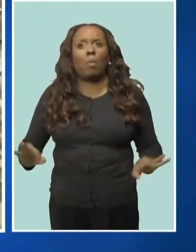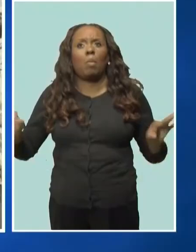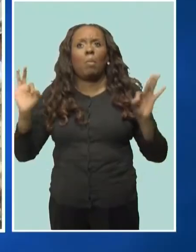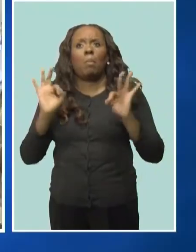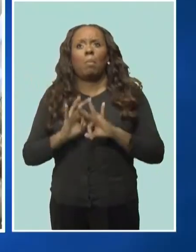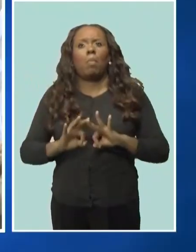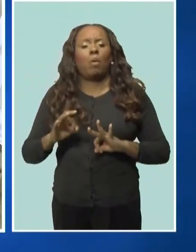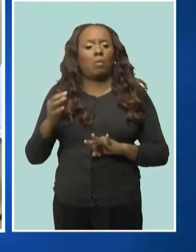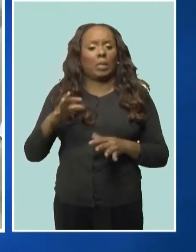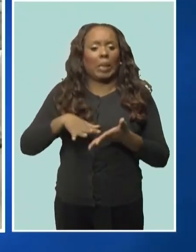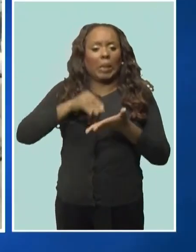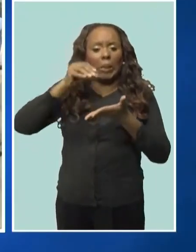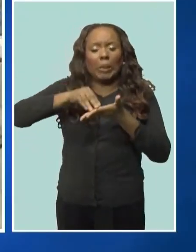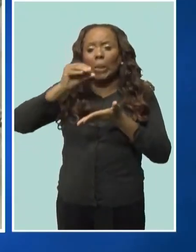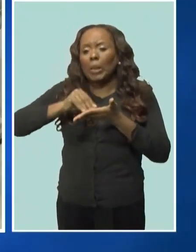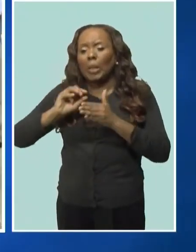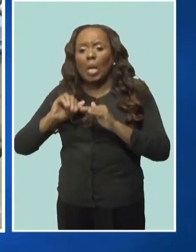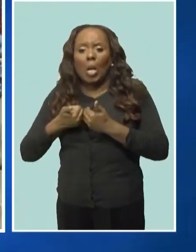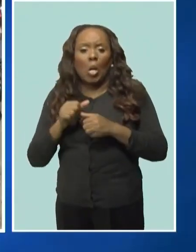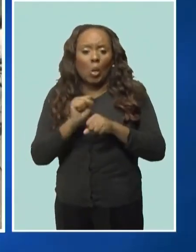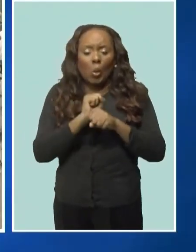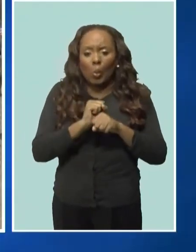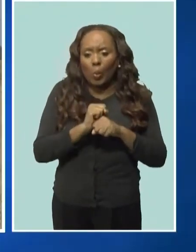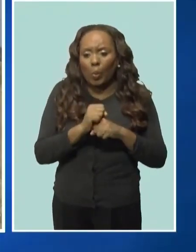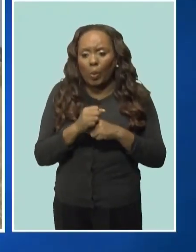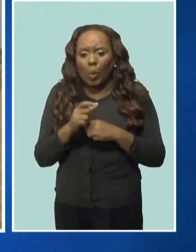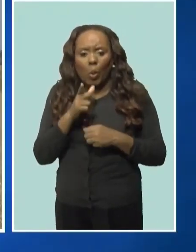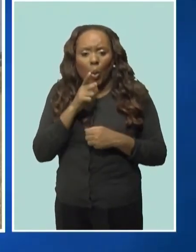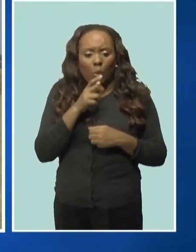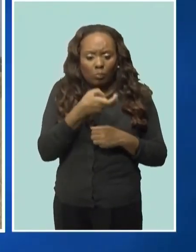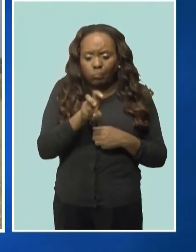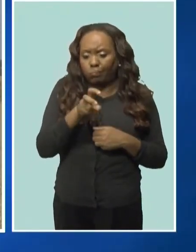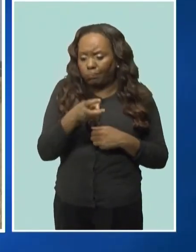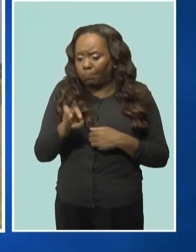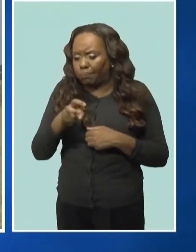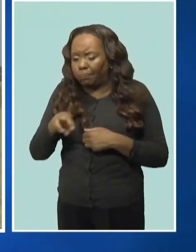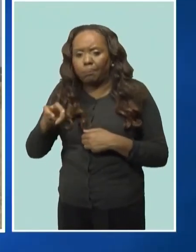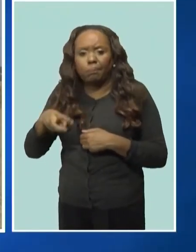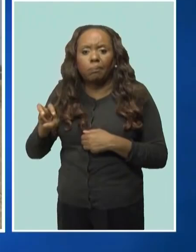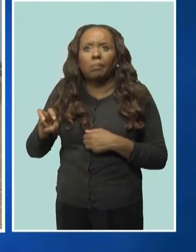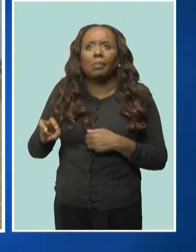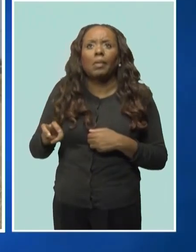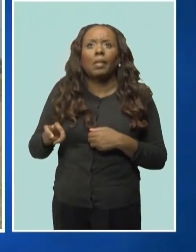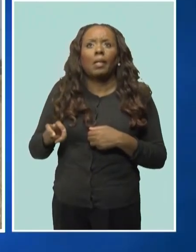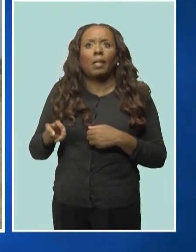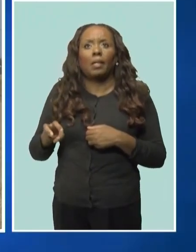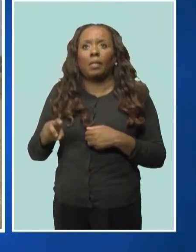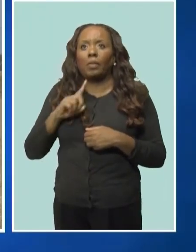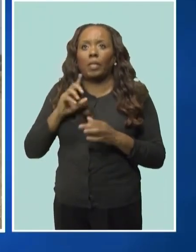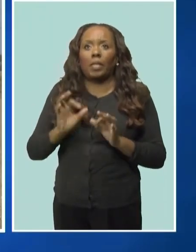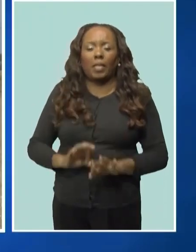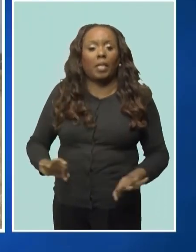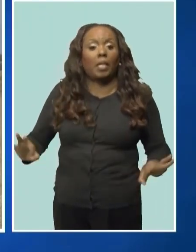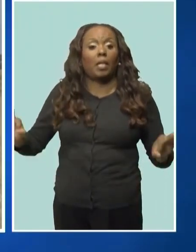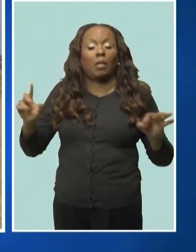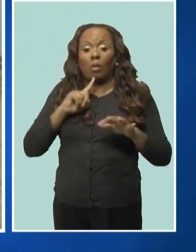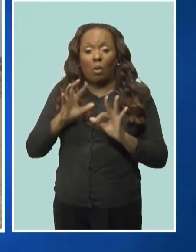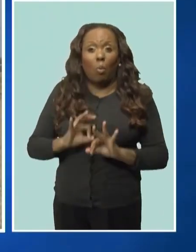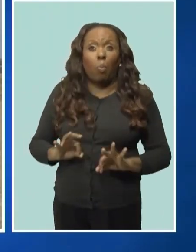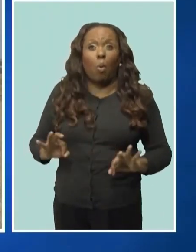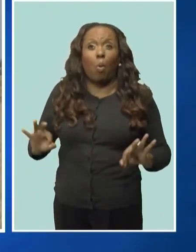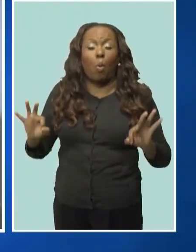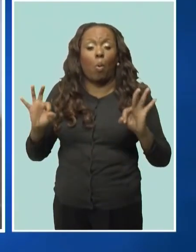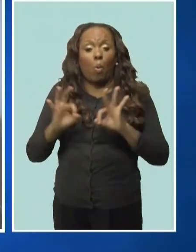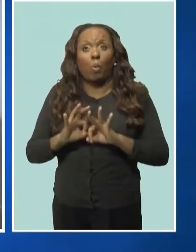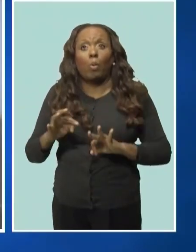and evacuation to facilities like St. Anne's Fort and the hospital, emphasized the importance of the golden hour.